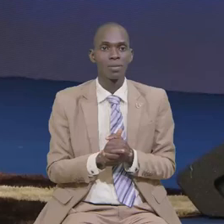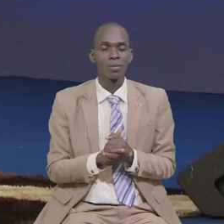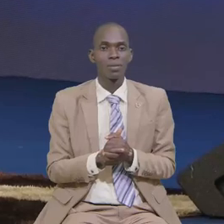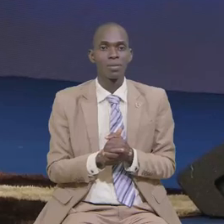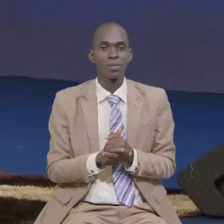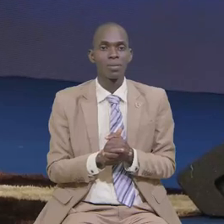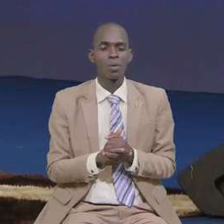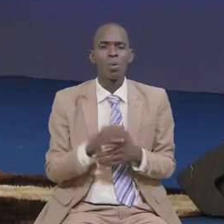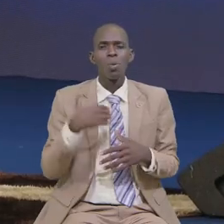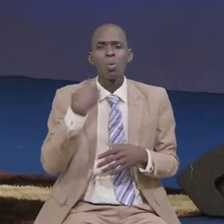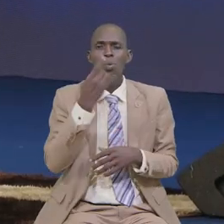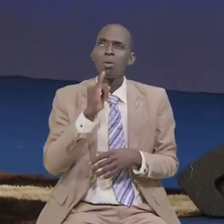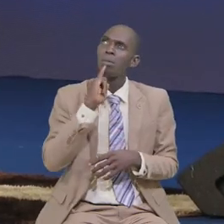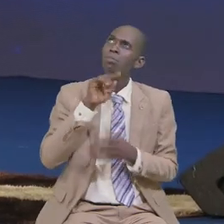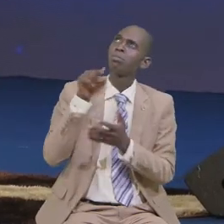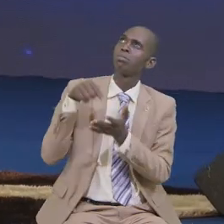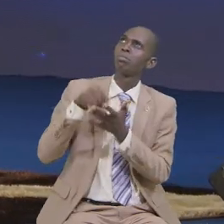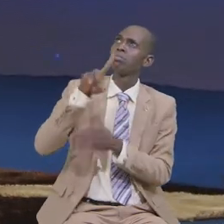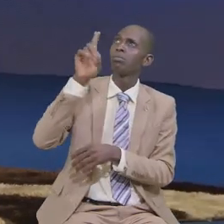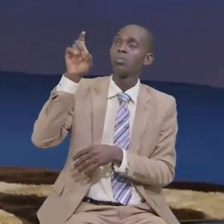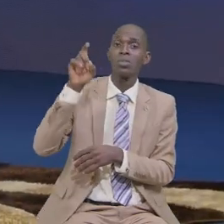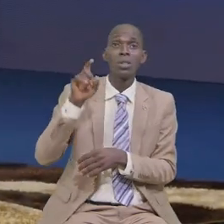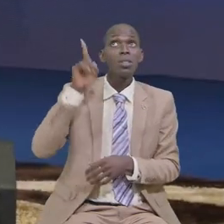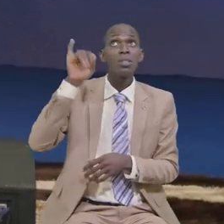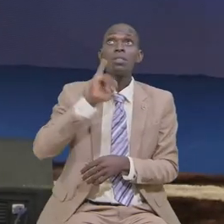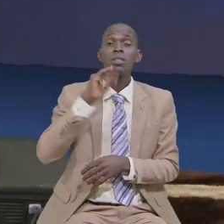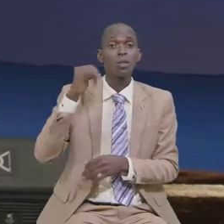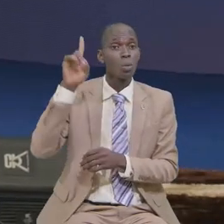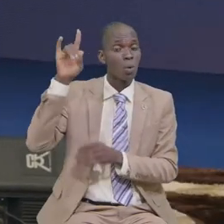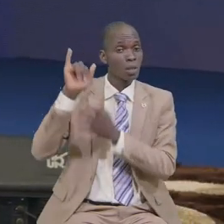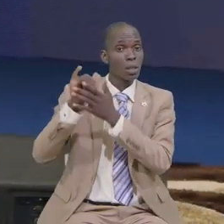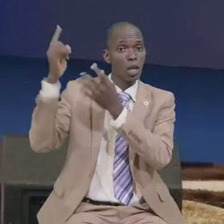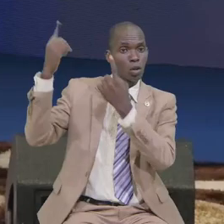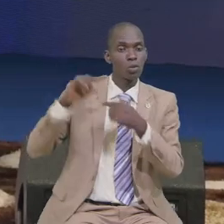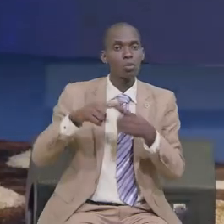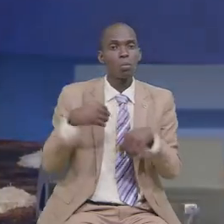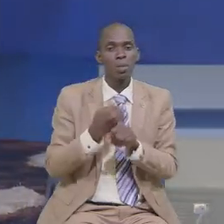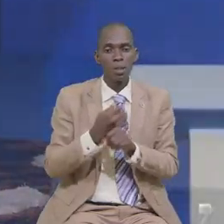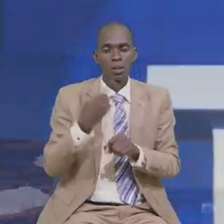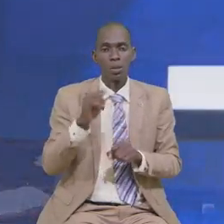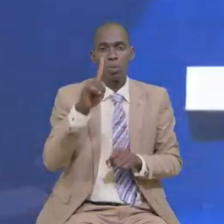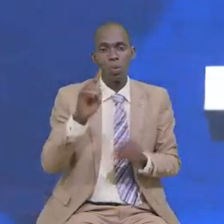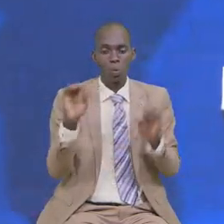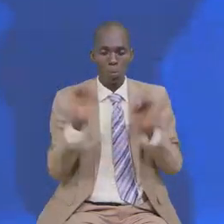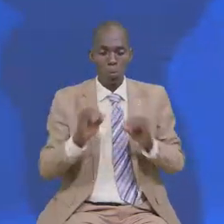Who is this? Is the one that has come to make the barren fruitful.